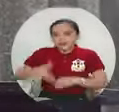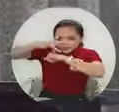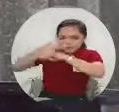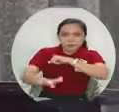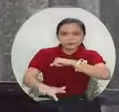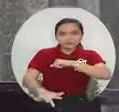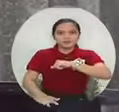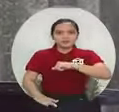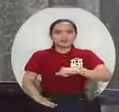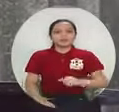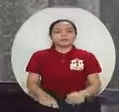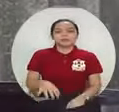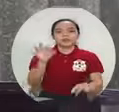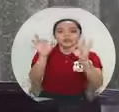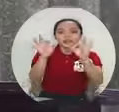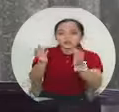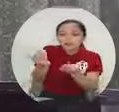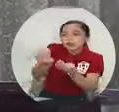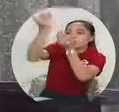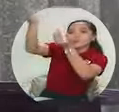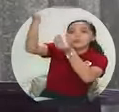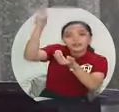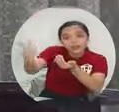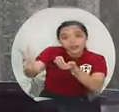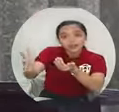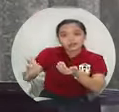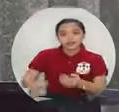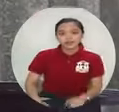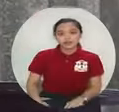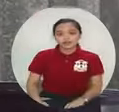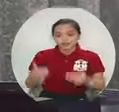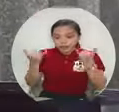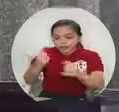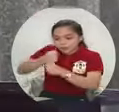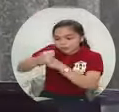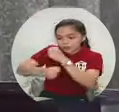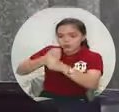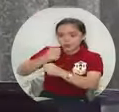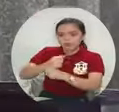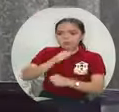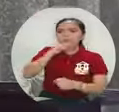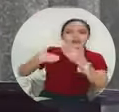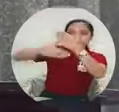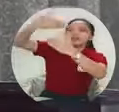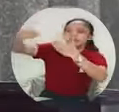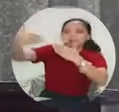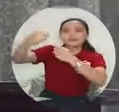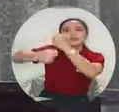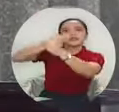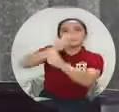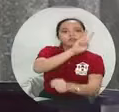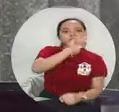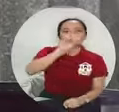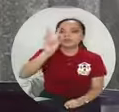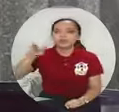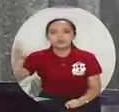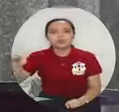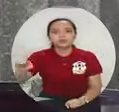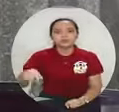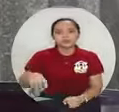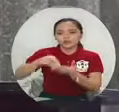2021. The first fruit 2021 should be given within that year as well. It should not be delayed, according to Exodus